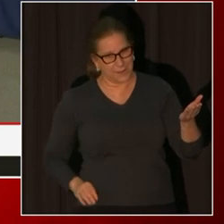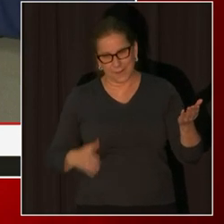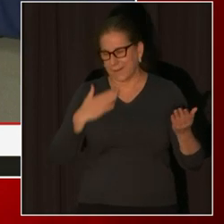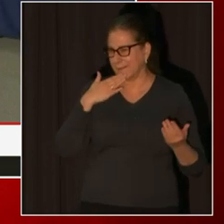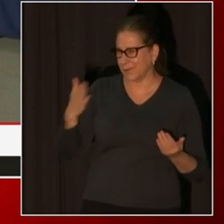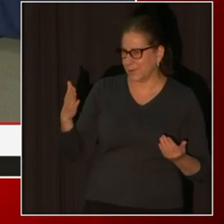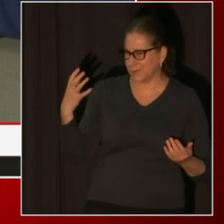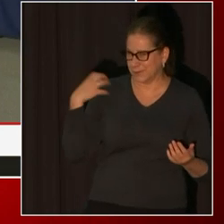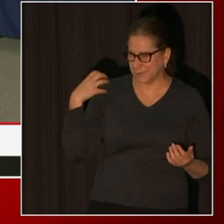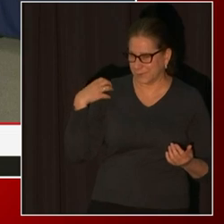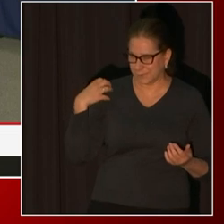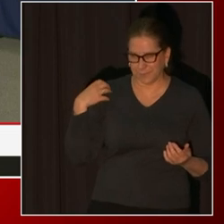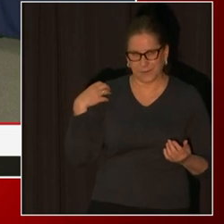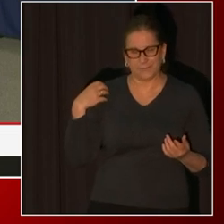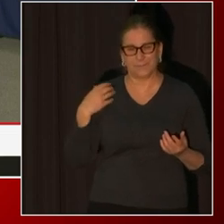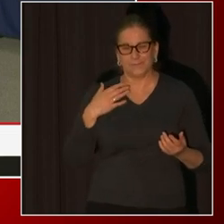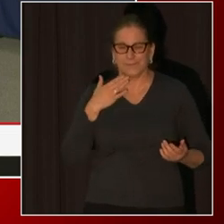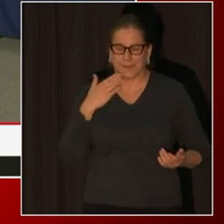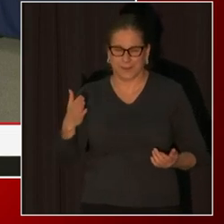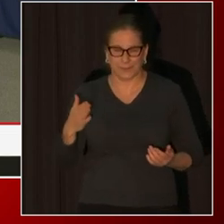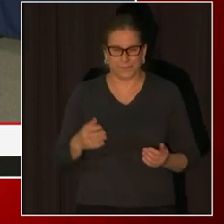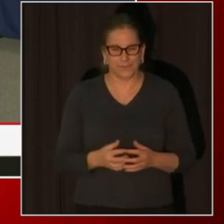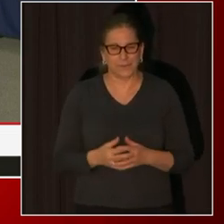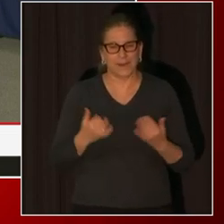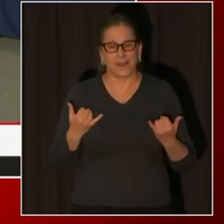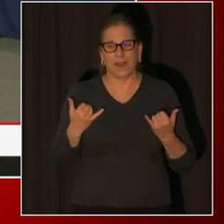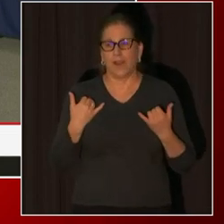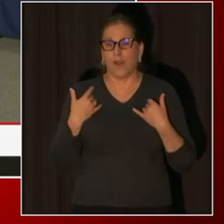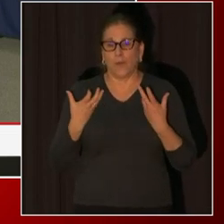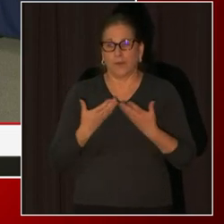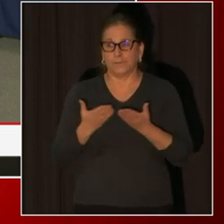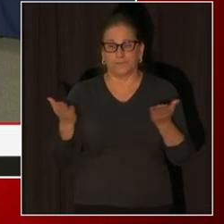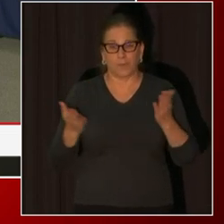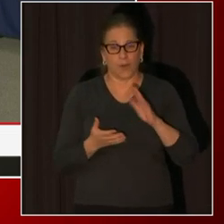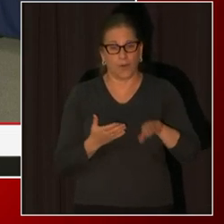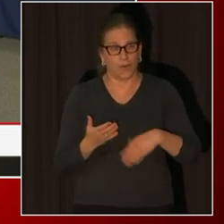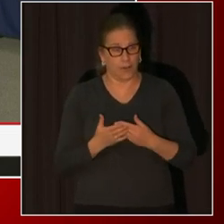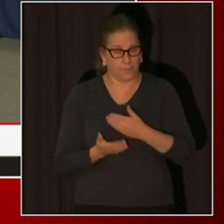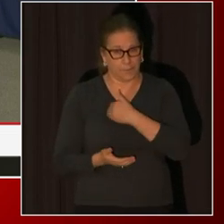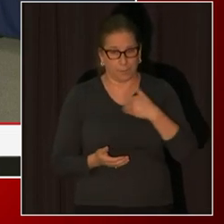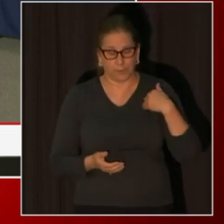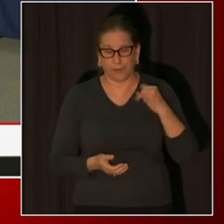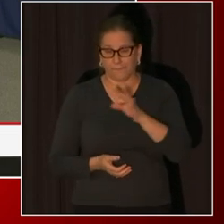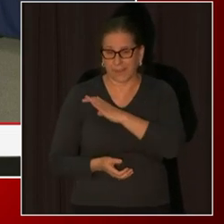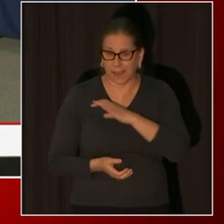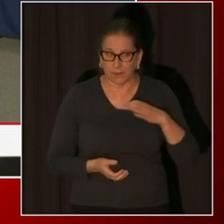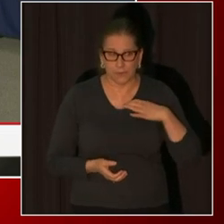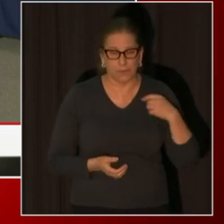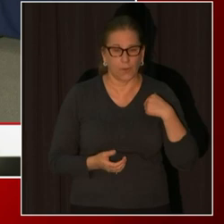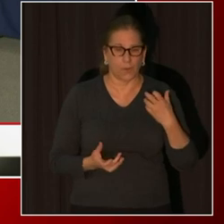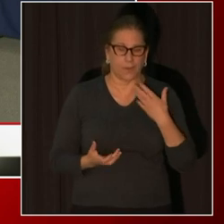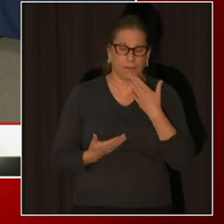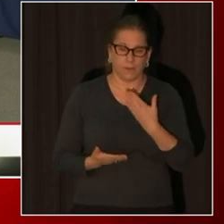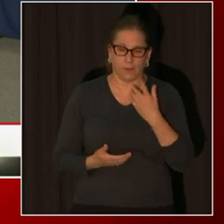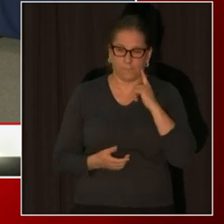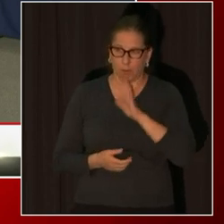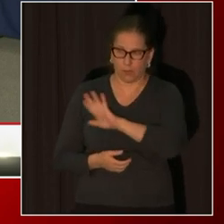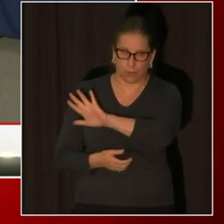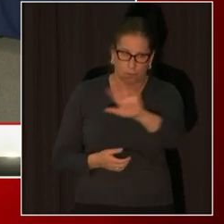Mr. Chairman, and all the members of the council. I want to once again thank you for your support